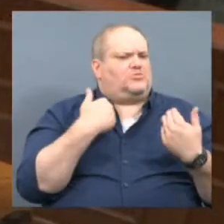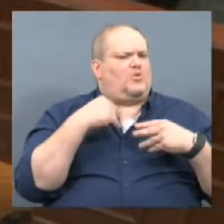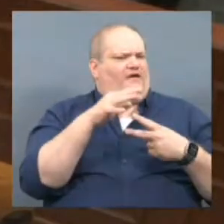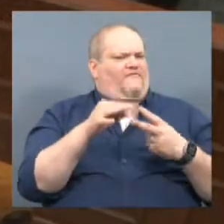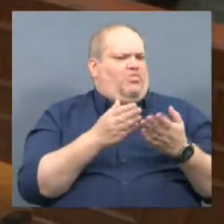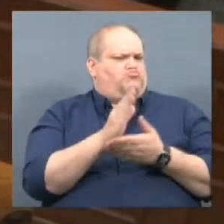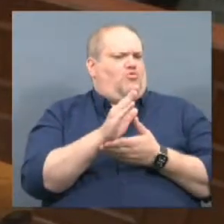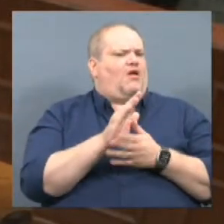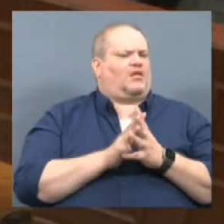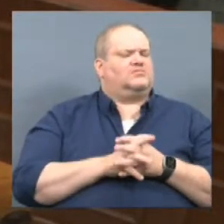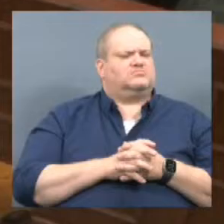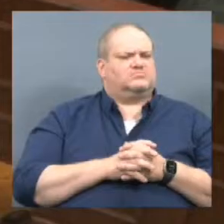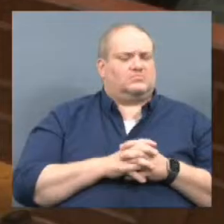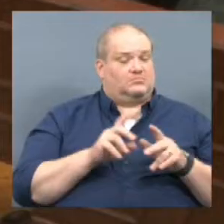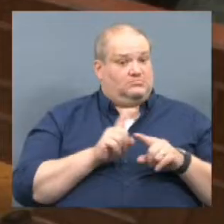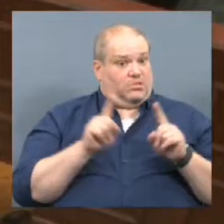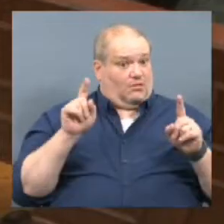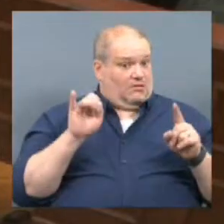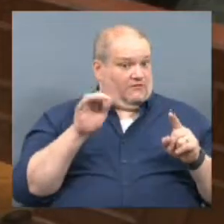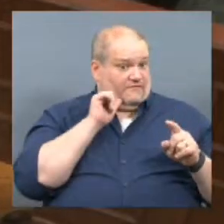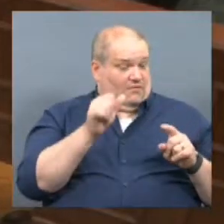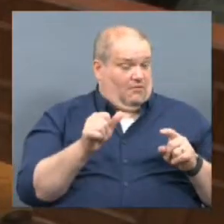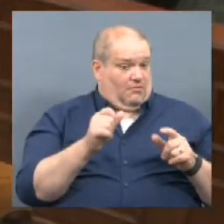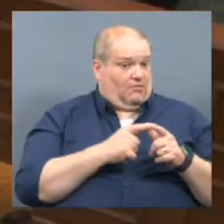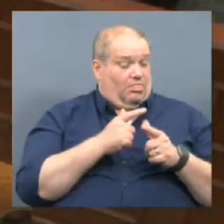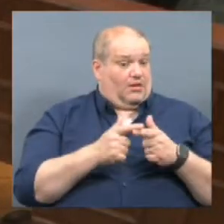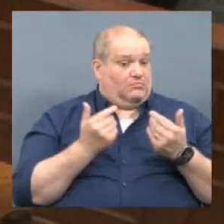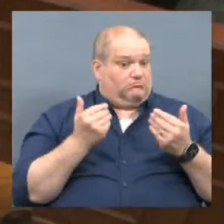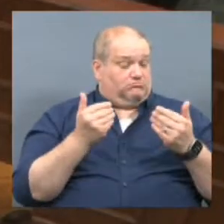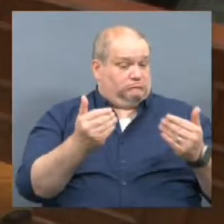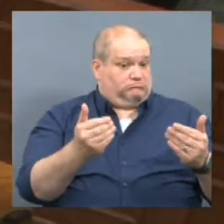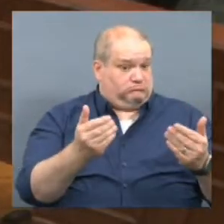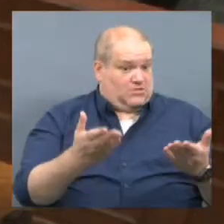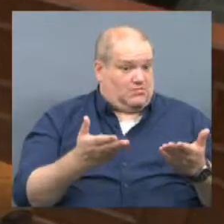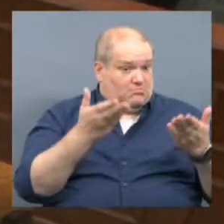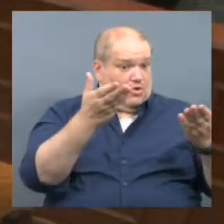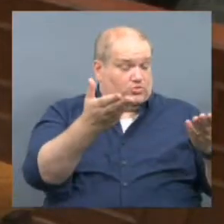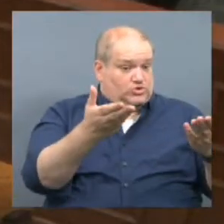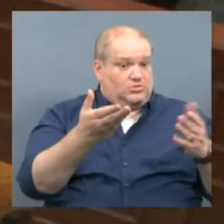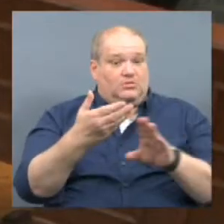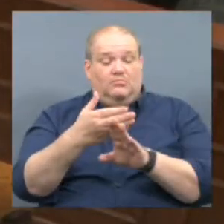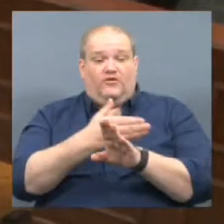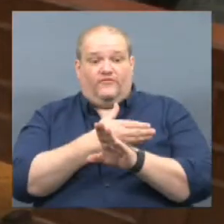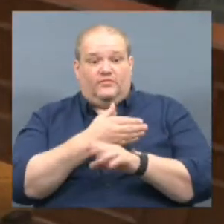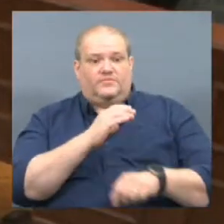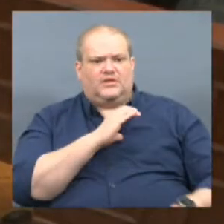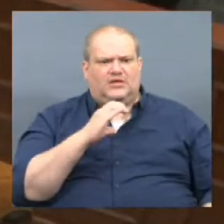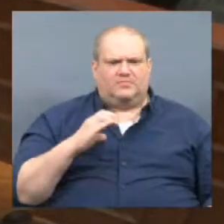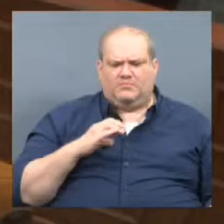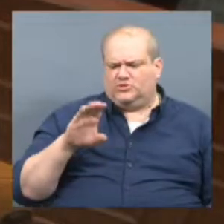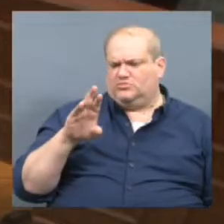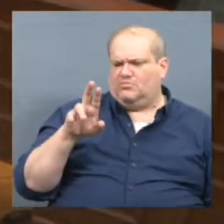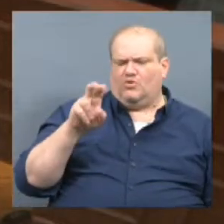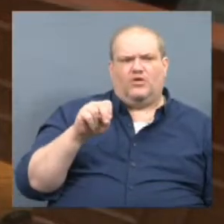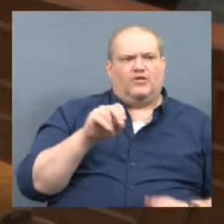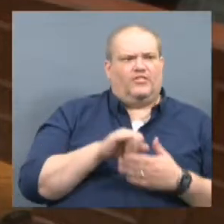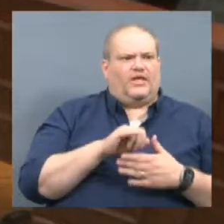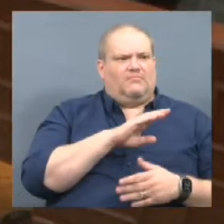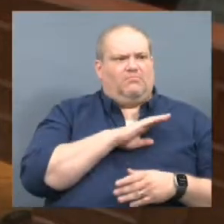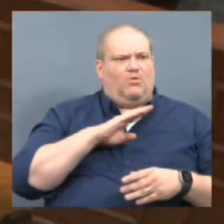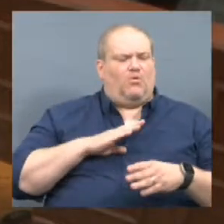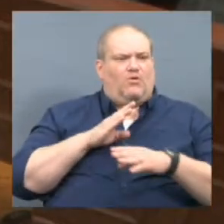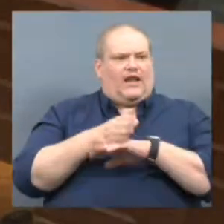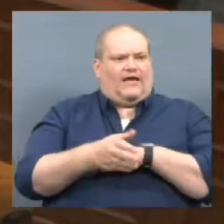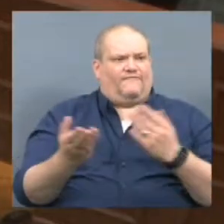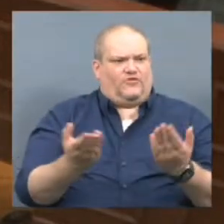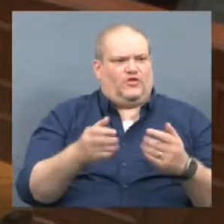have that right. But if not, we will make a motion. Before we do that, Chairman, Commissioner Brown. This goes to the board after